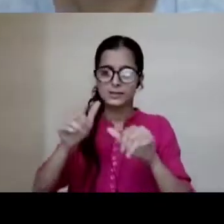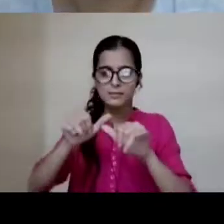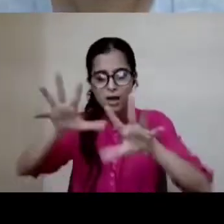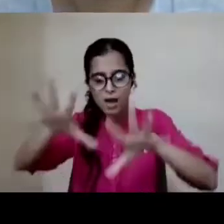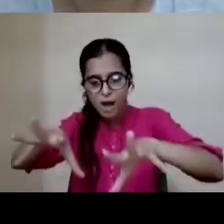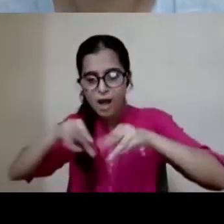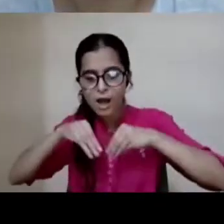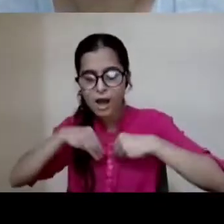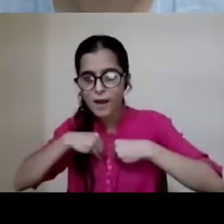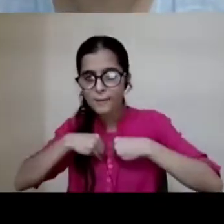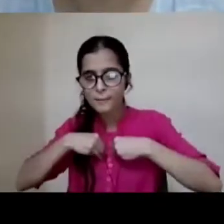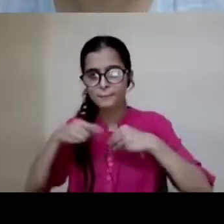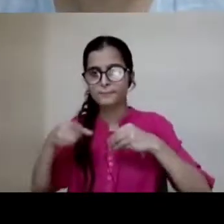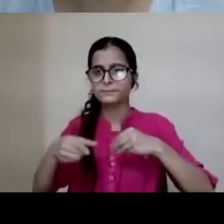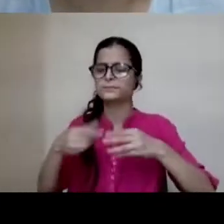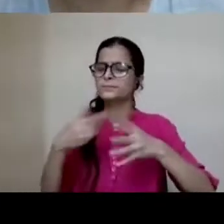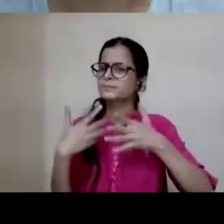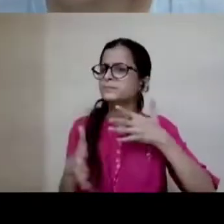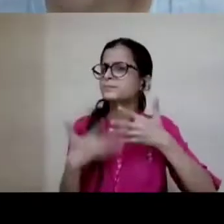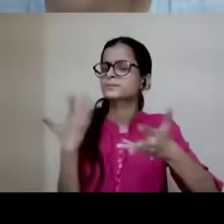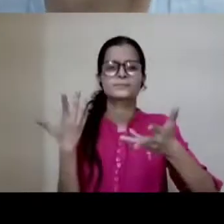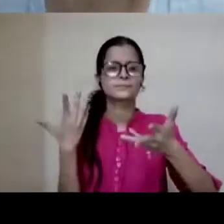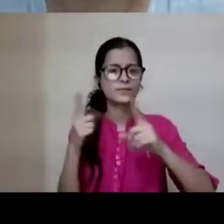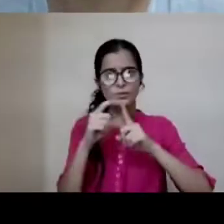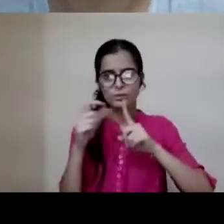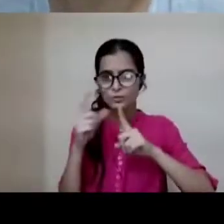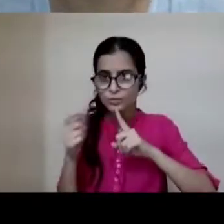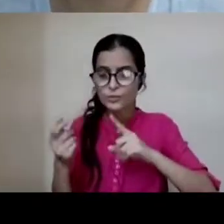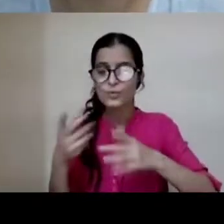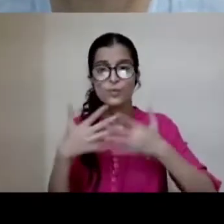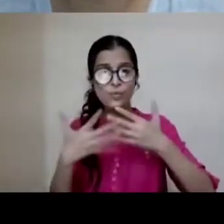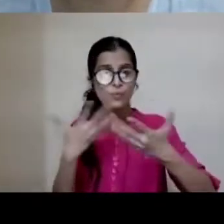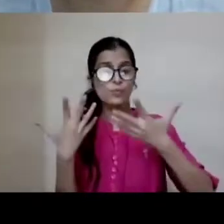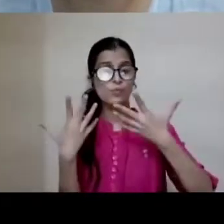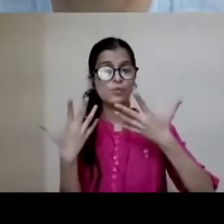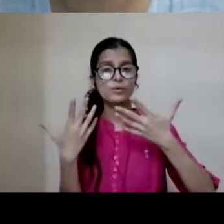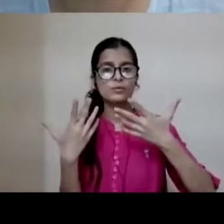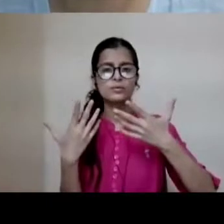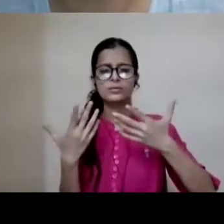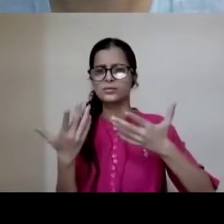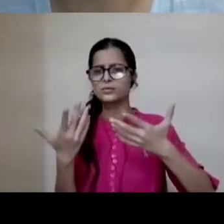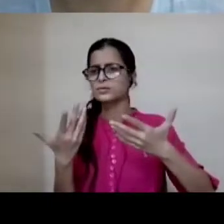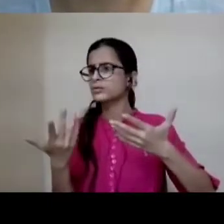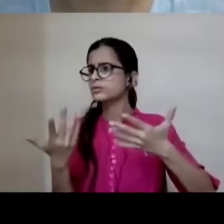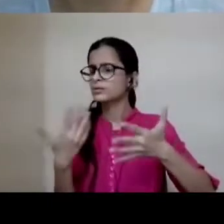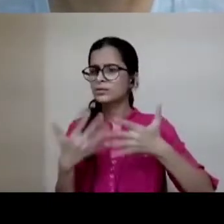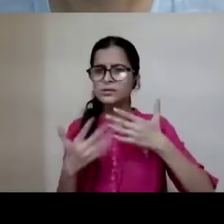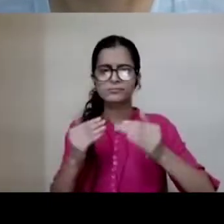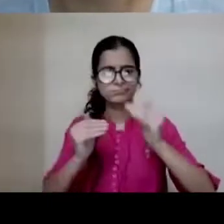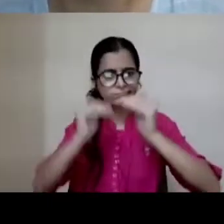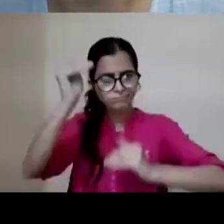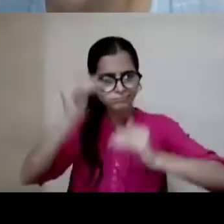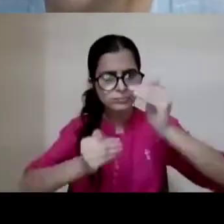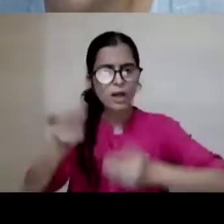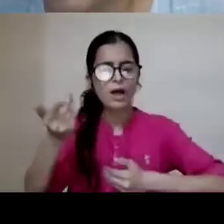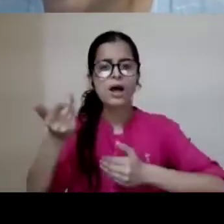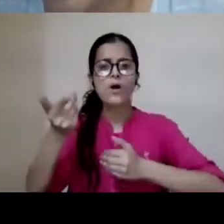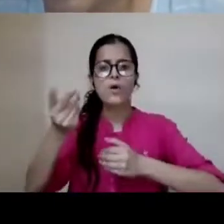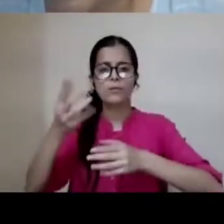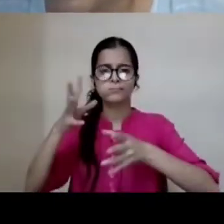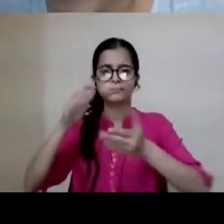entire jurisprudence is that if what is required to be done is not a disproportionate